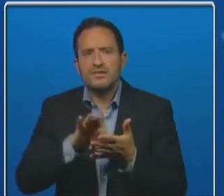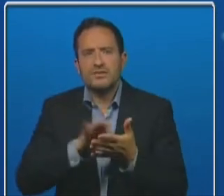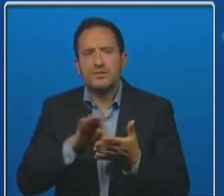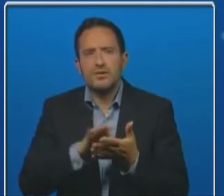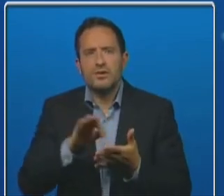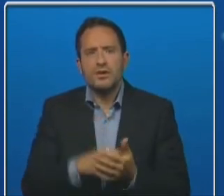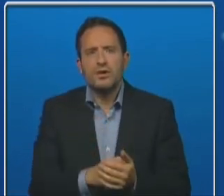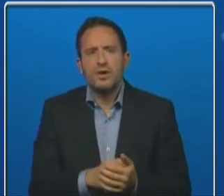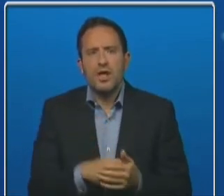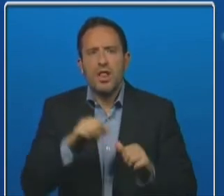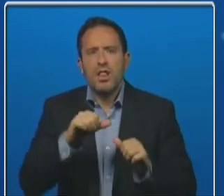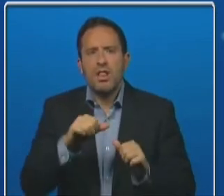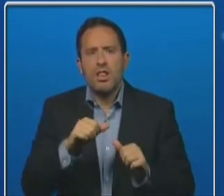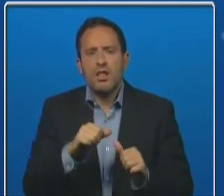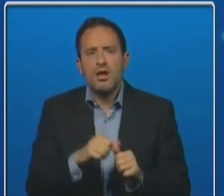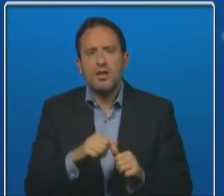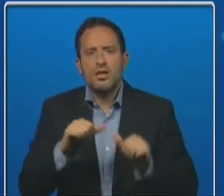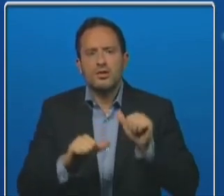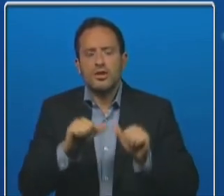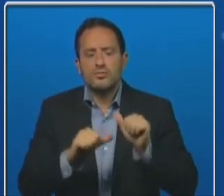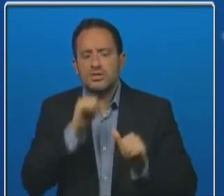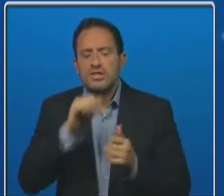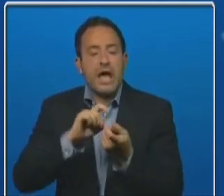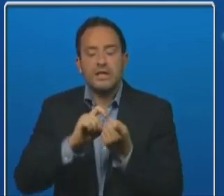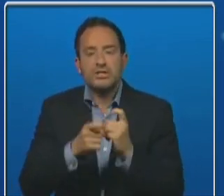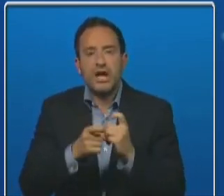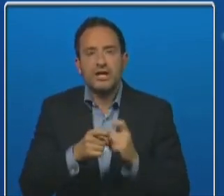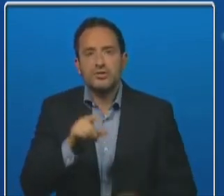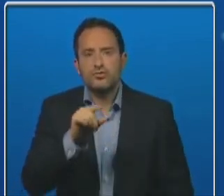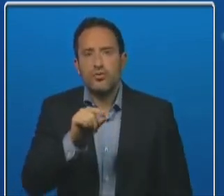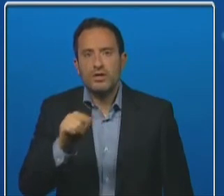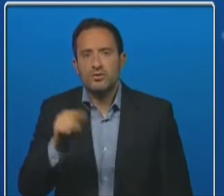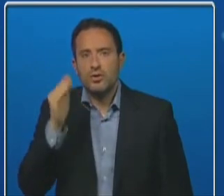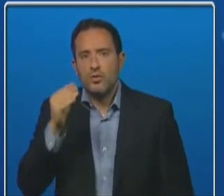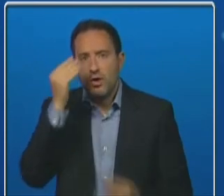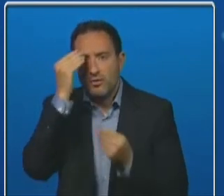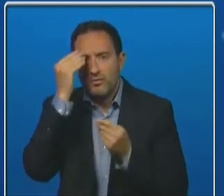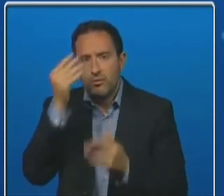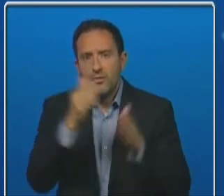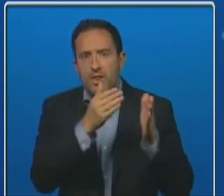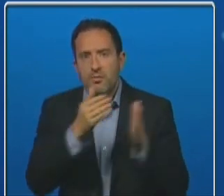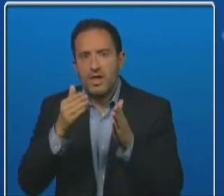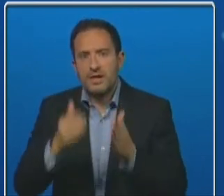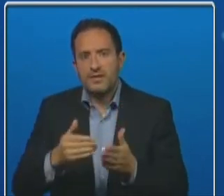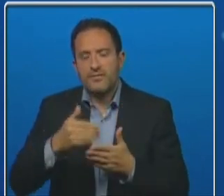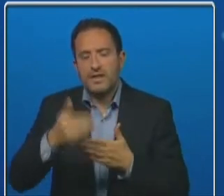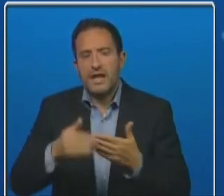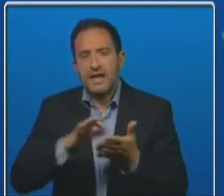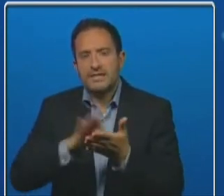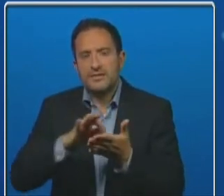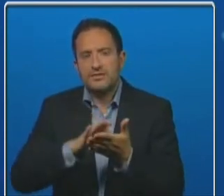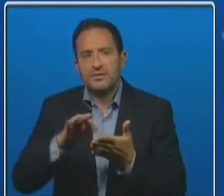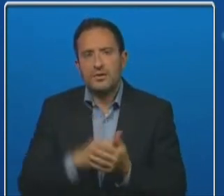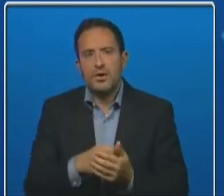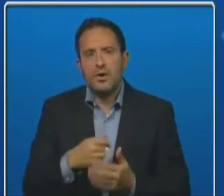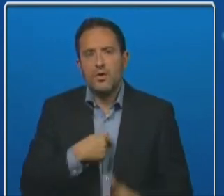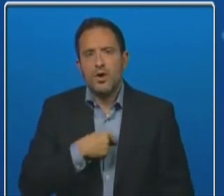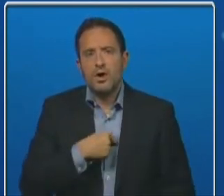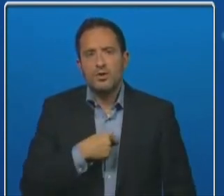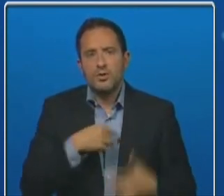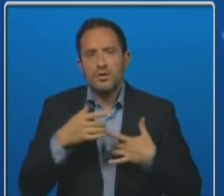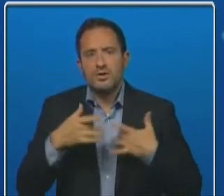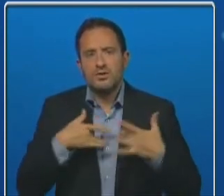While our assessments won't change the results of the 2020 census, they will inform and influence our planning for the next census. We are also looking